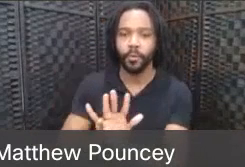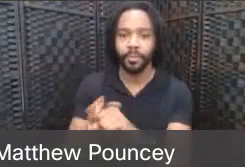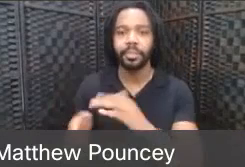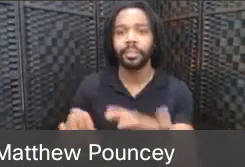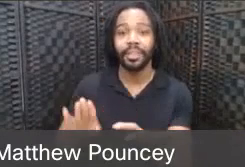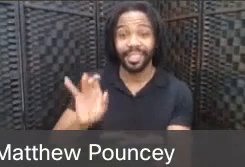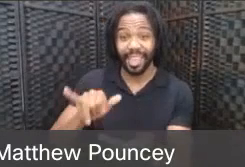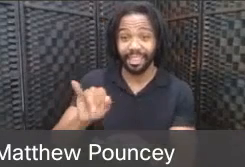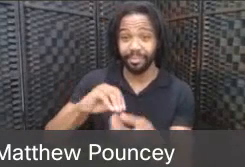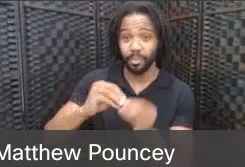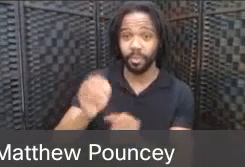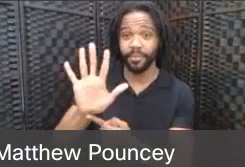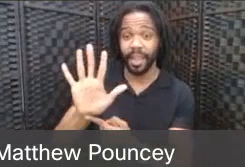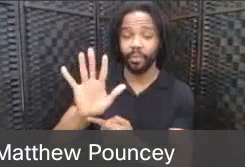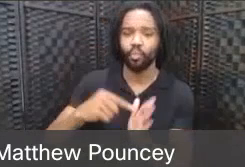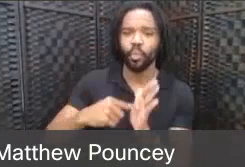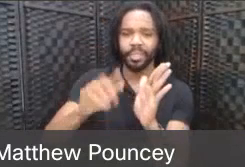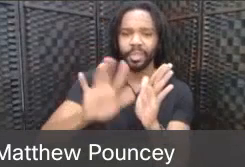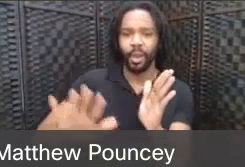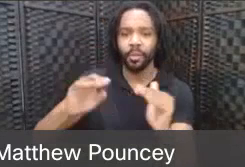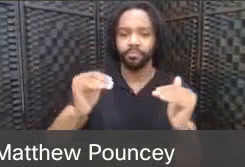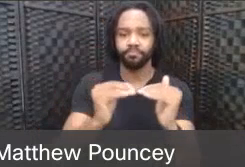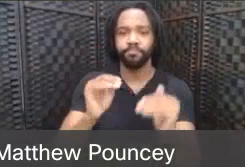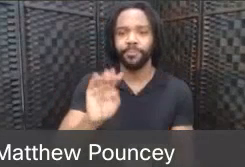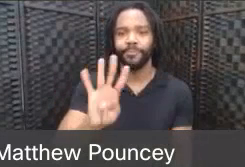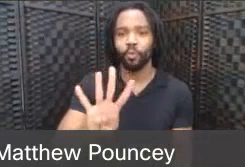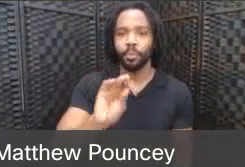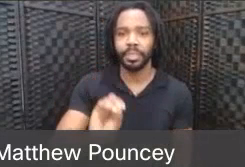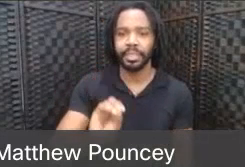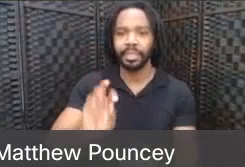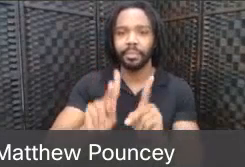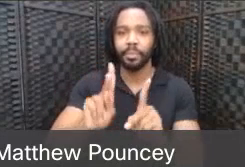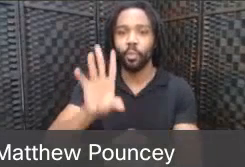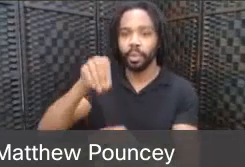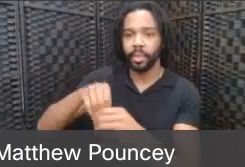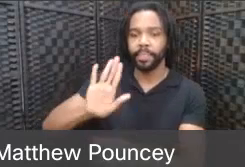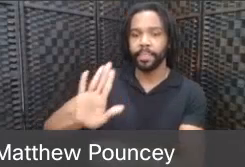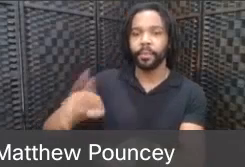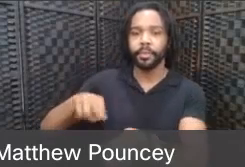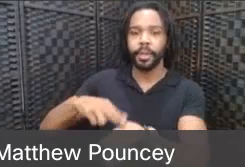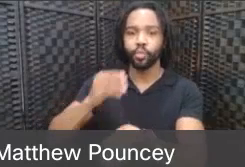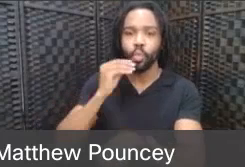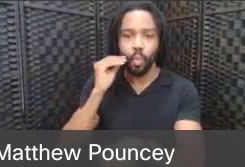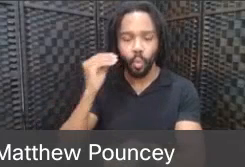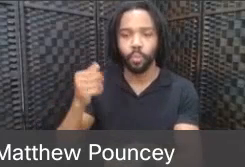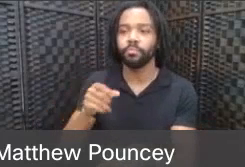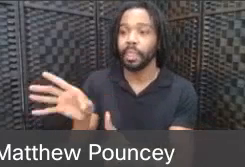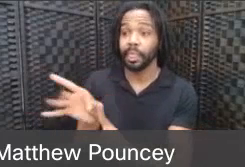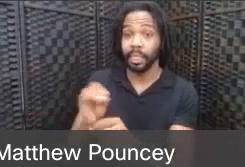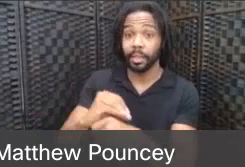represent about 4% of people who are in natural homes who contracted COVID and had a confirmed COVID